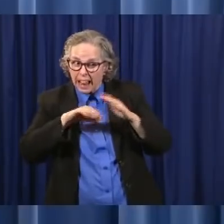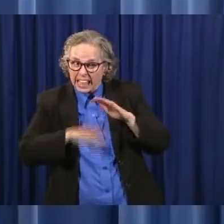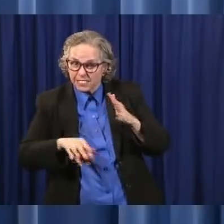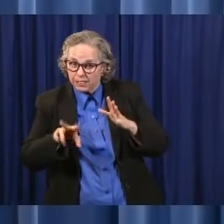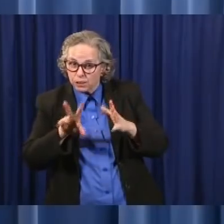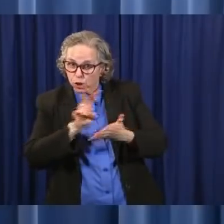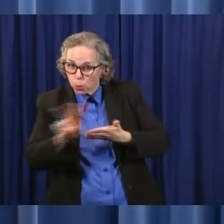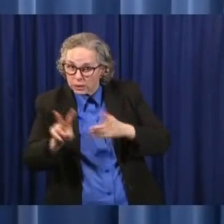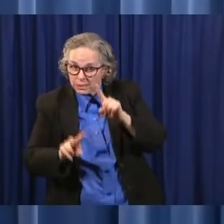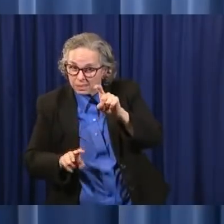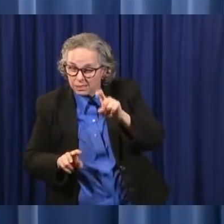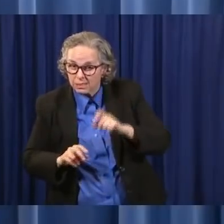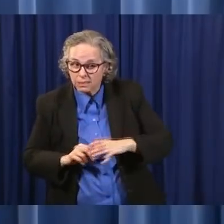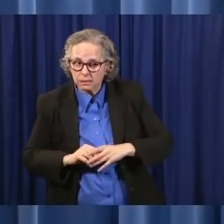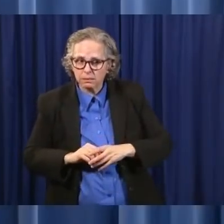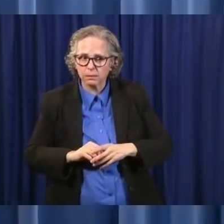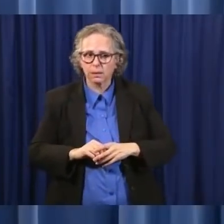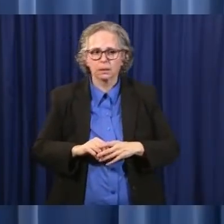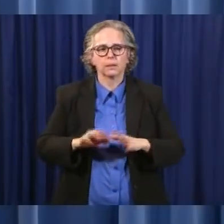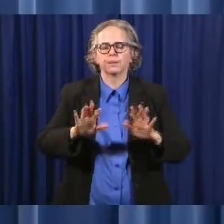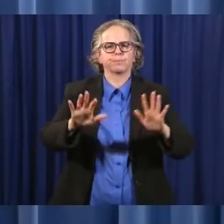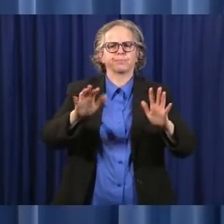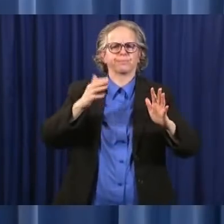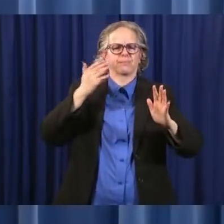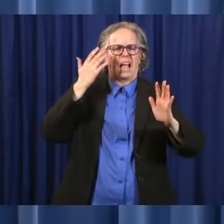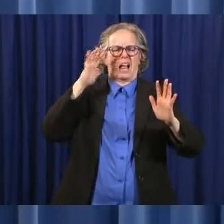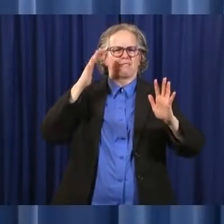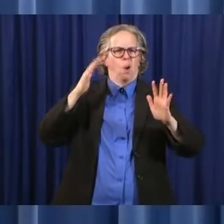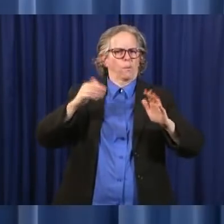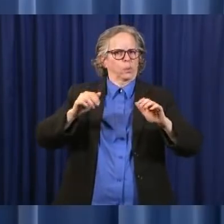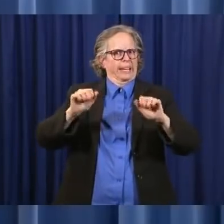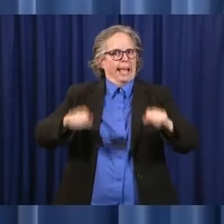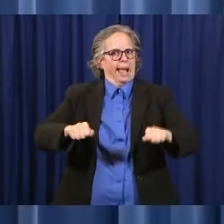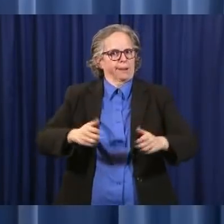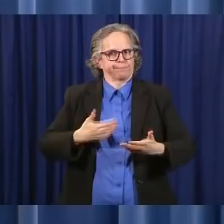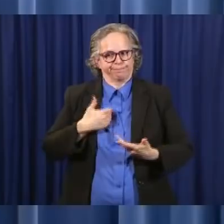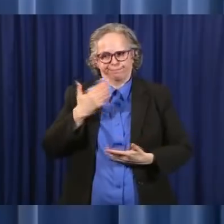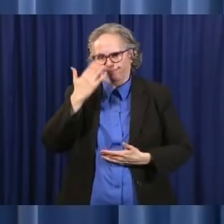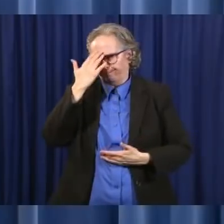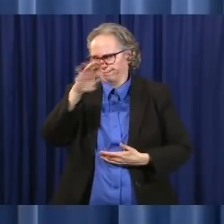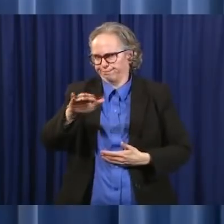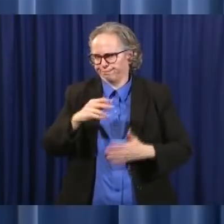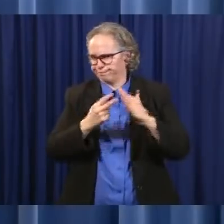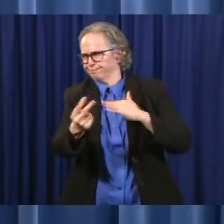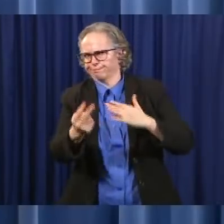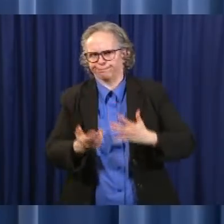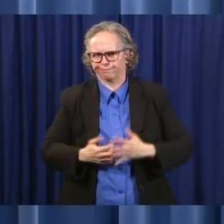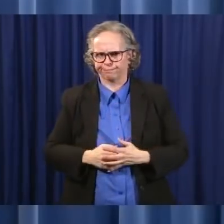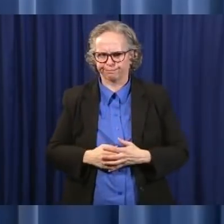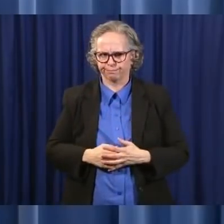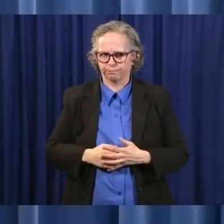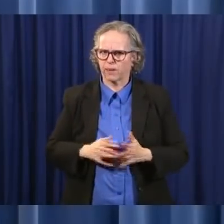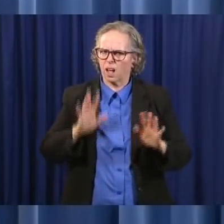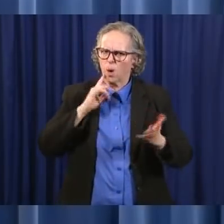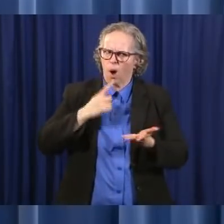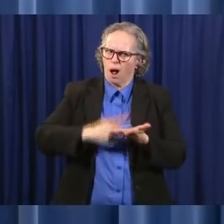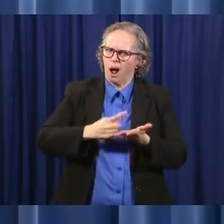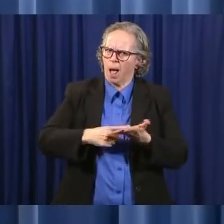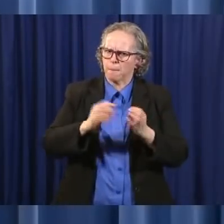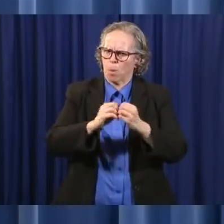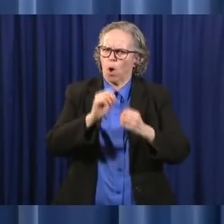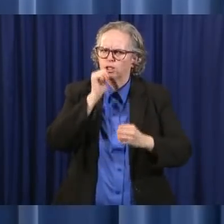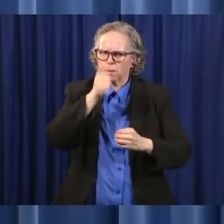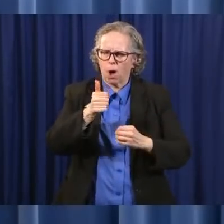I don't know if that's going to get done. And again, I think that, we'll talk about that tomorrow. But I think